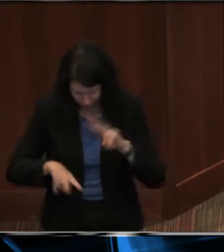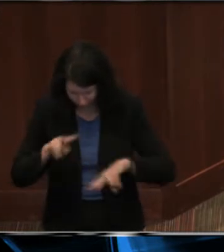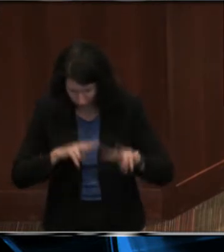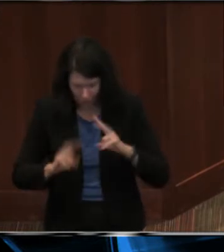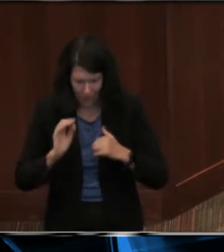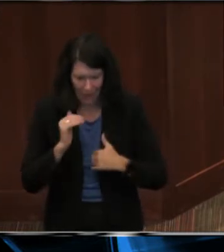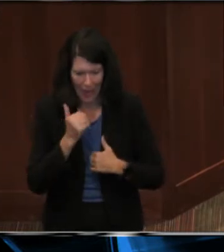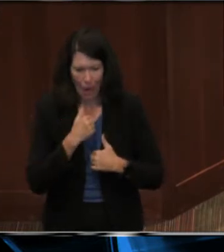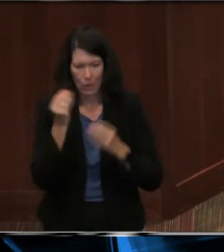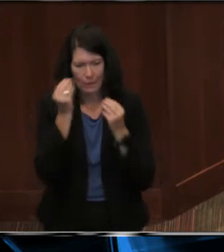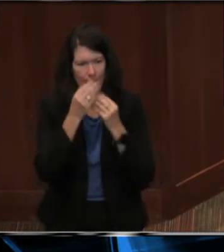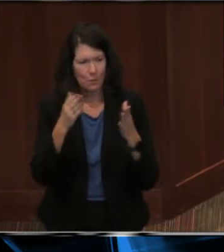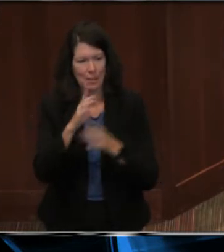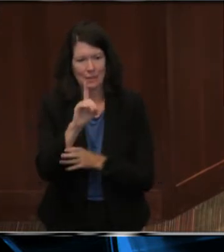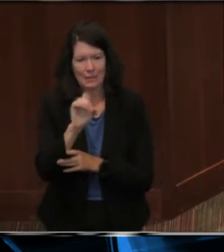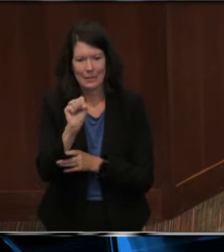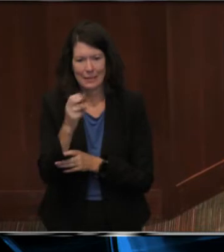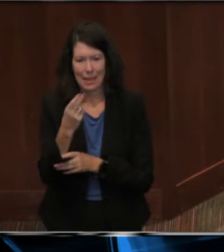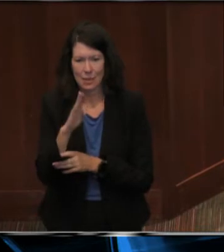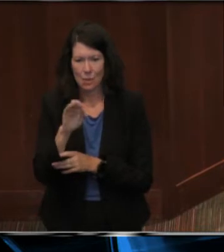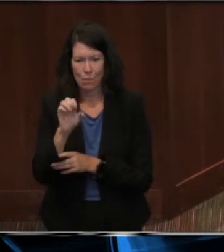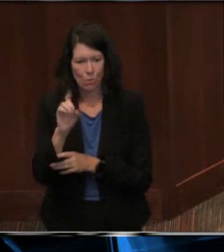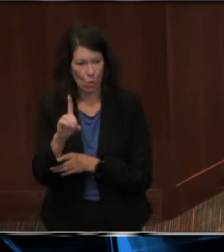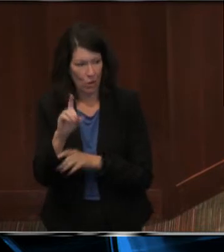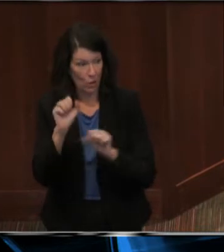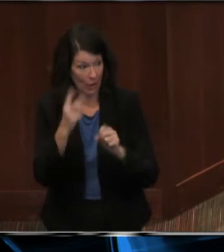our dashboard, and you can find this at